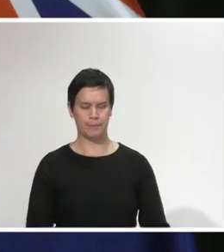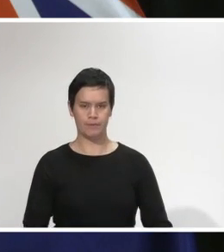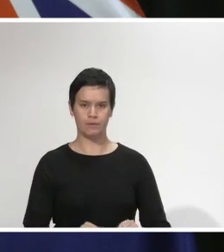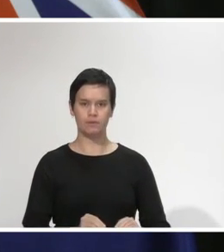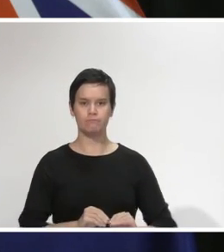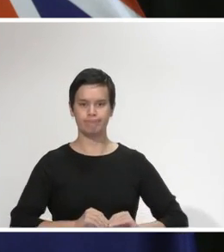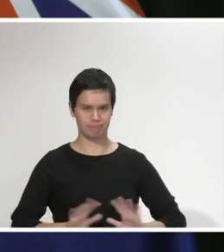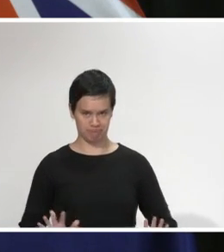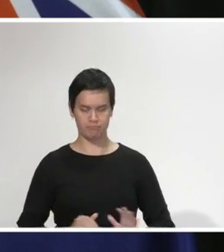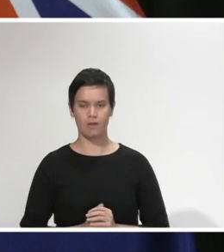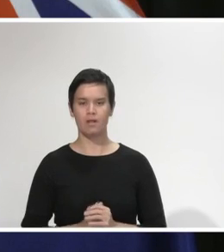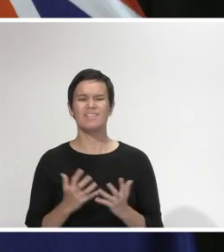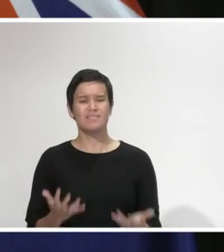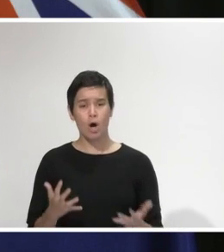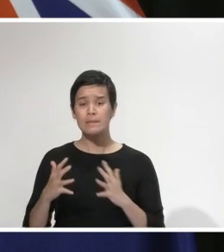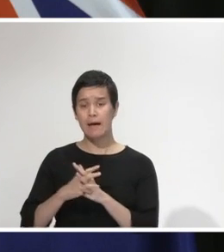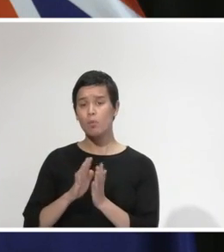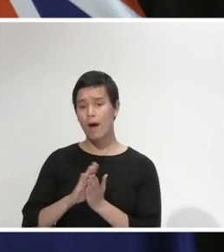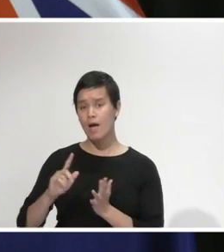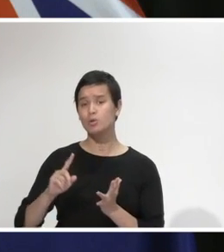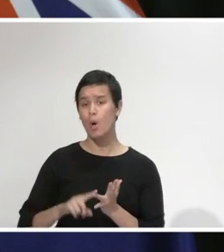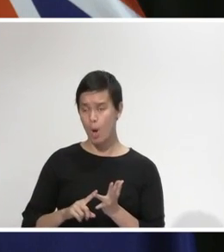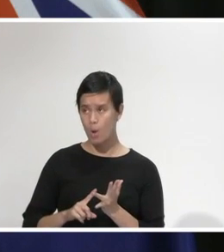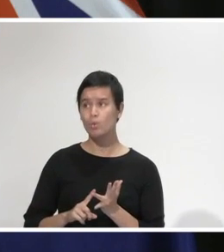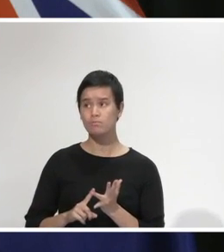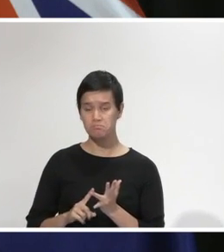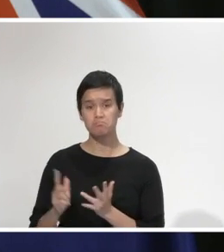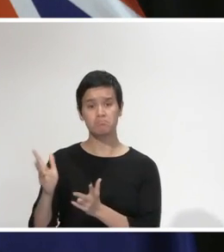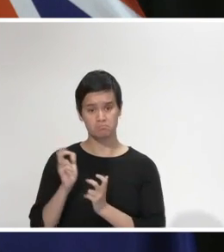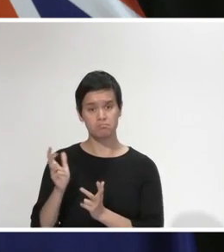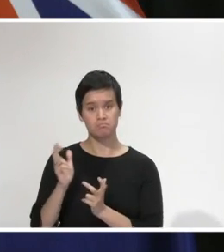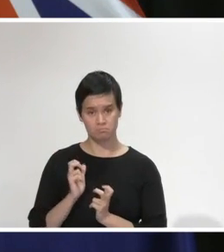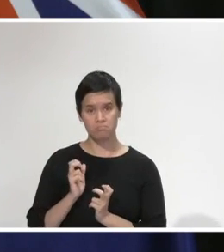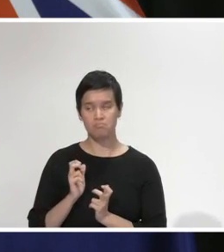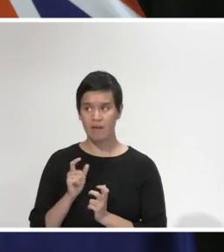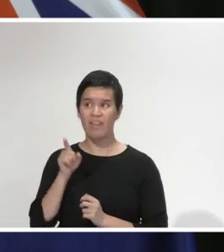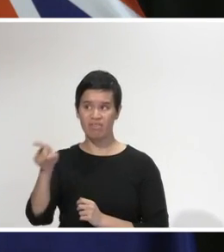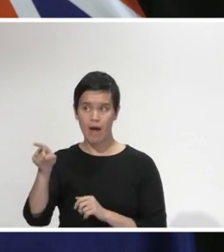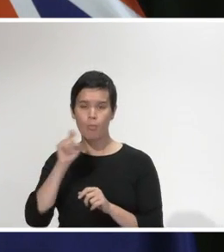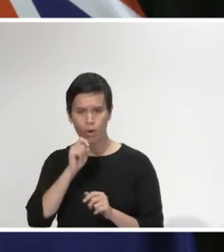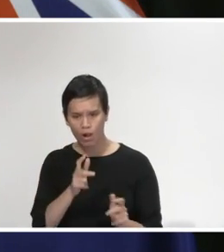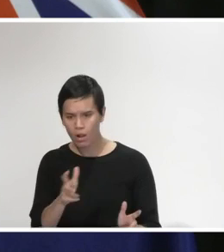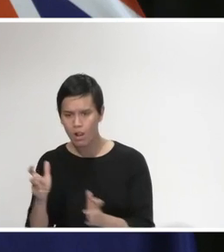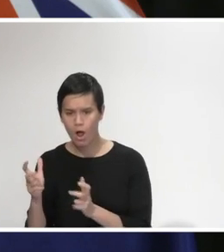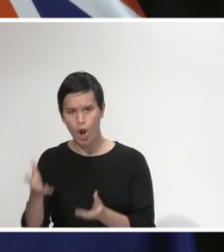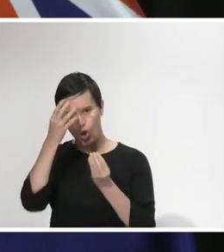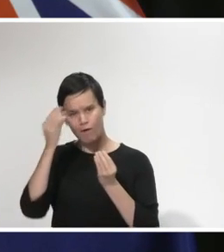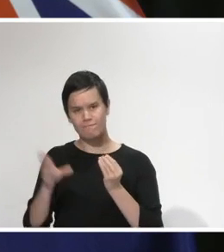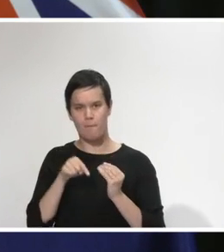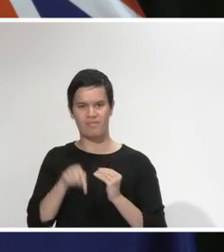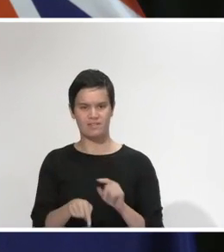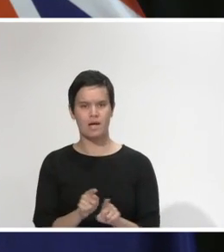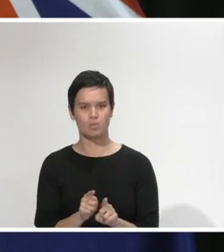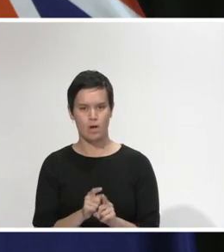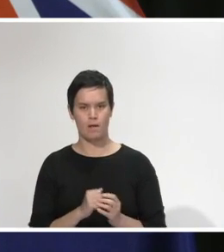advice on this and also inform its future advice around managing these sorts of situations globally.